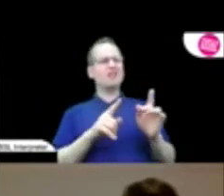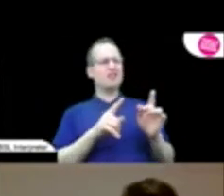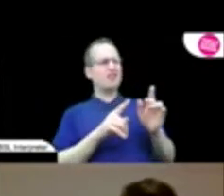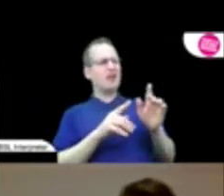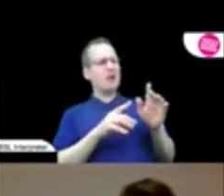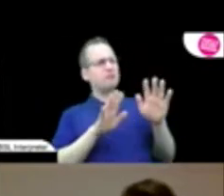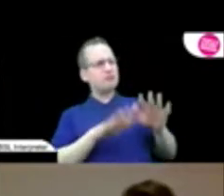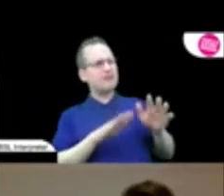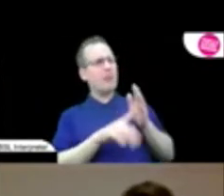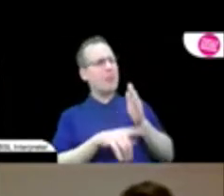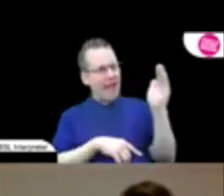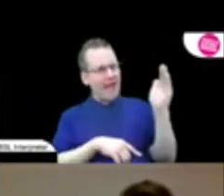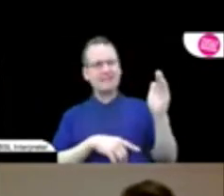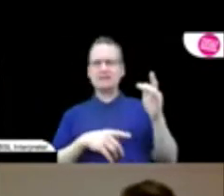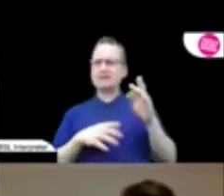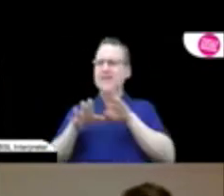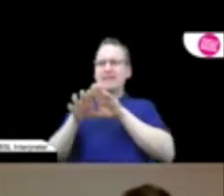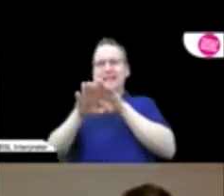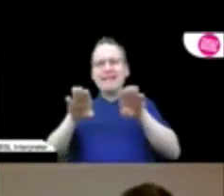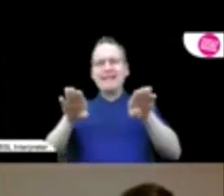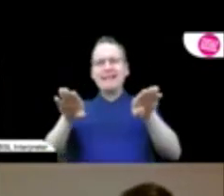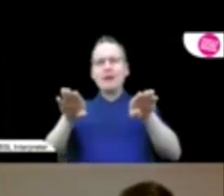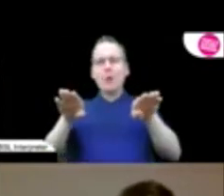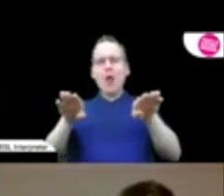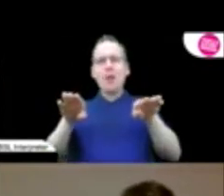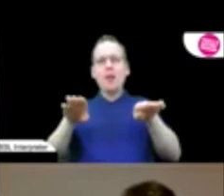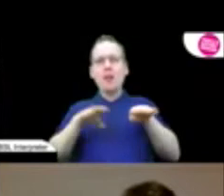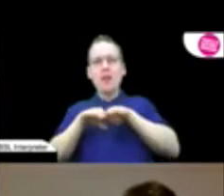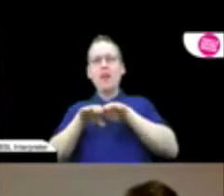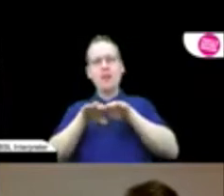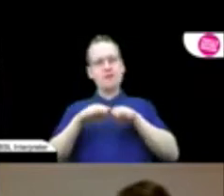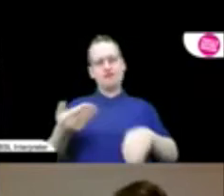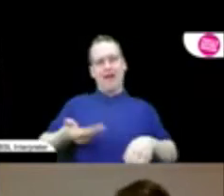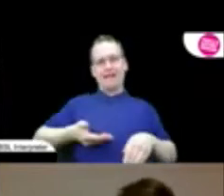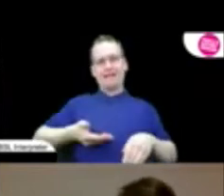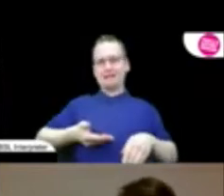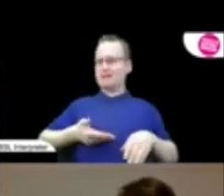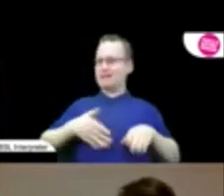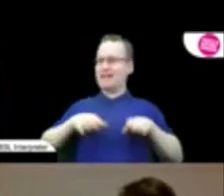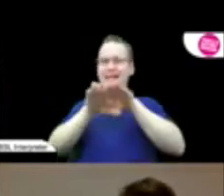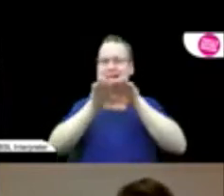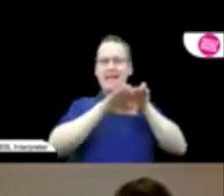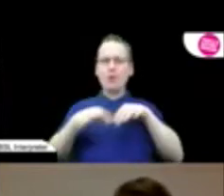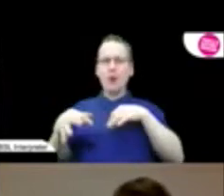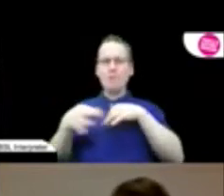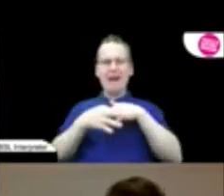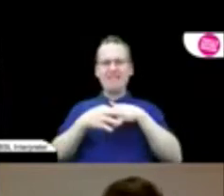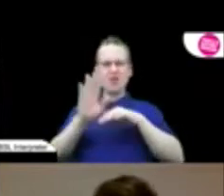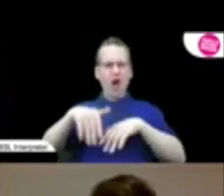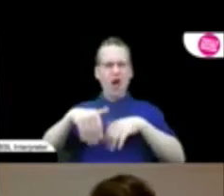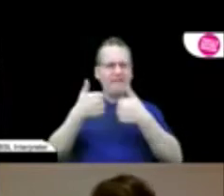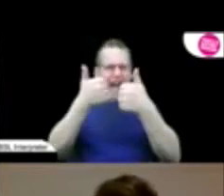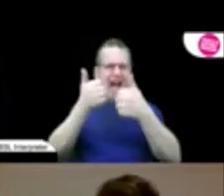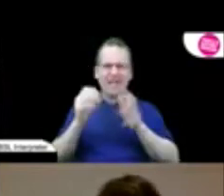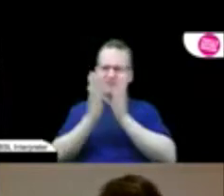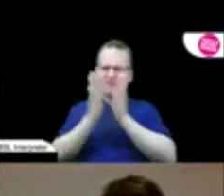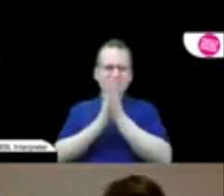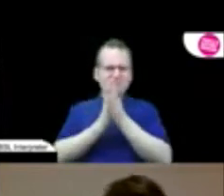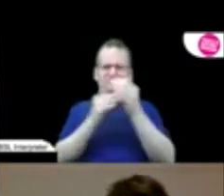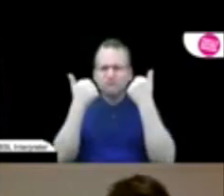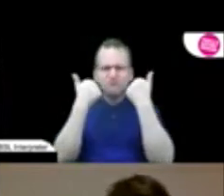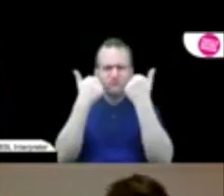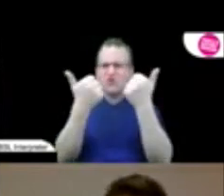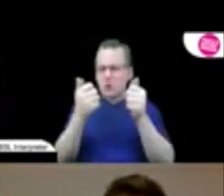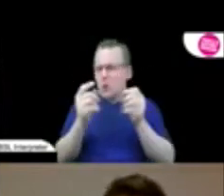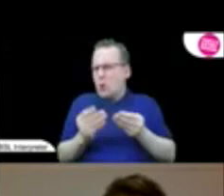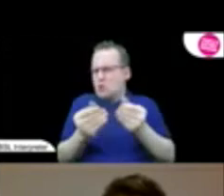equal rights, you know, it's great, we've got equal marriage, everything's fine, but now these rights that we've